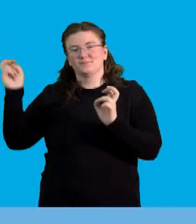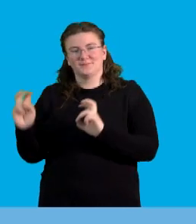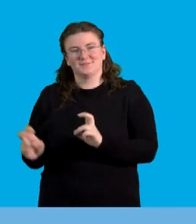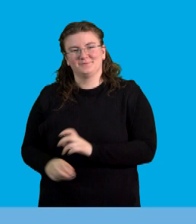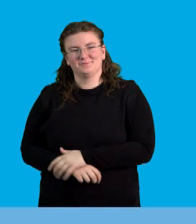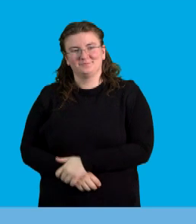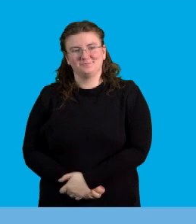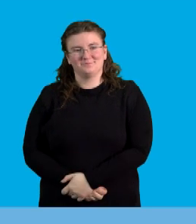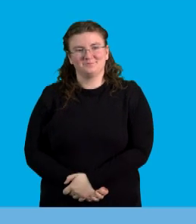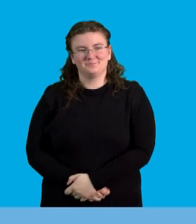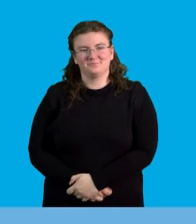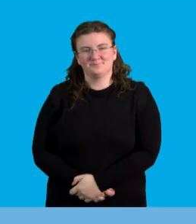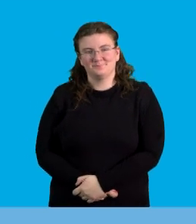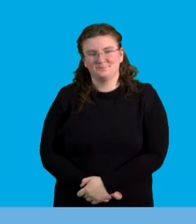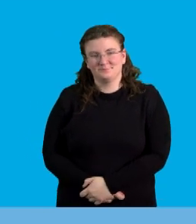light.